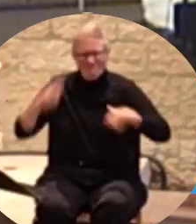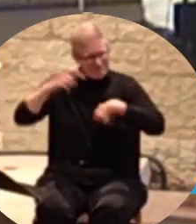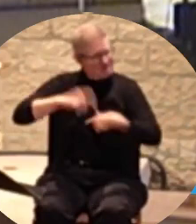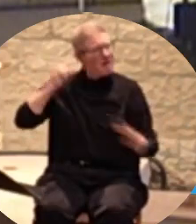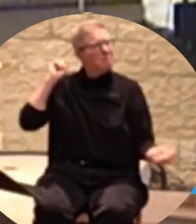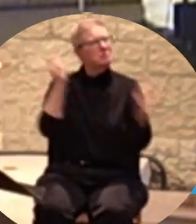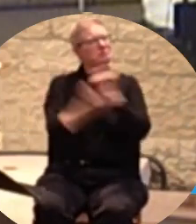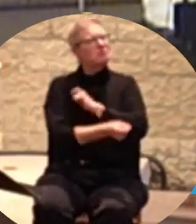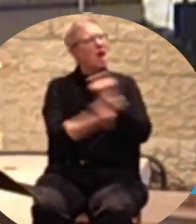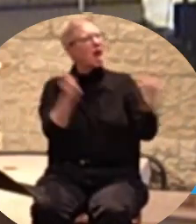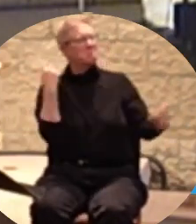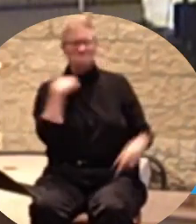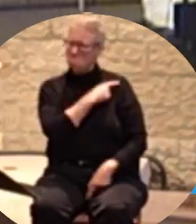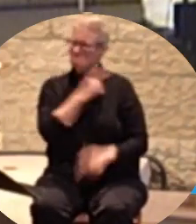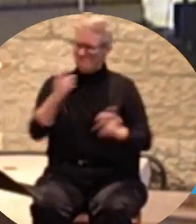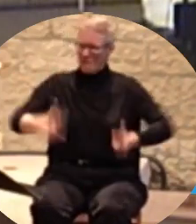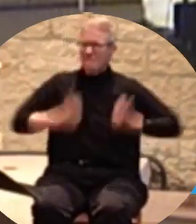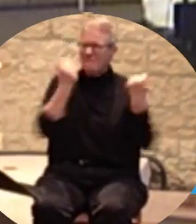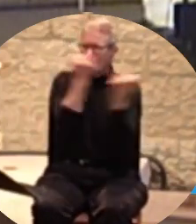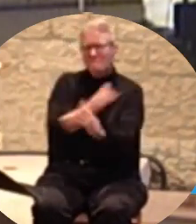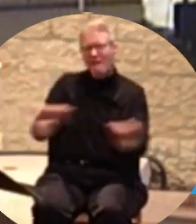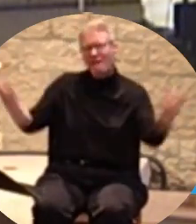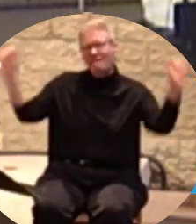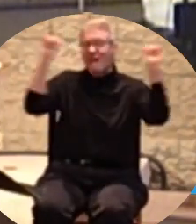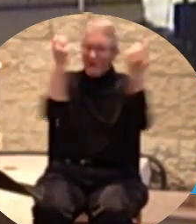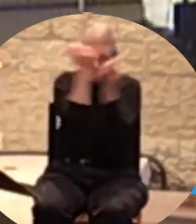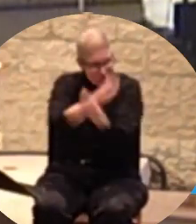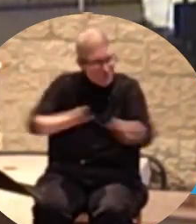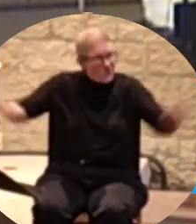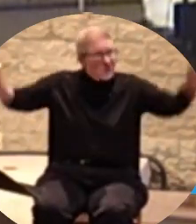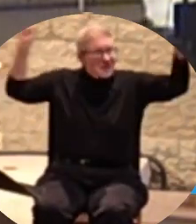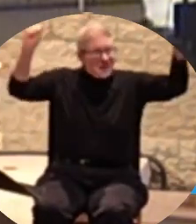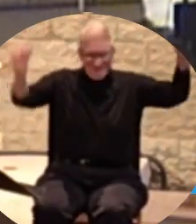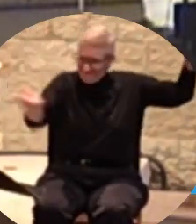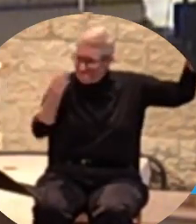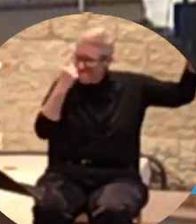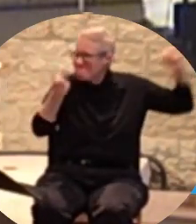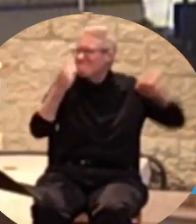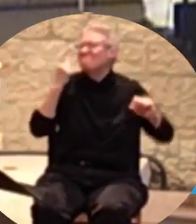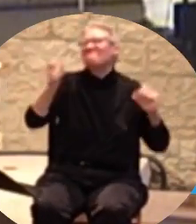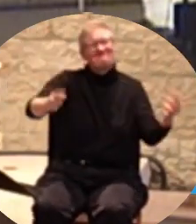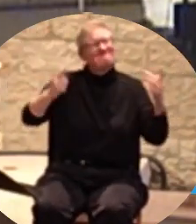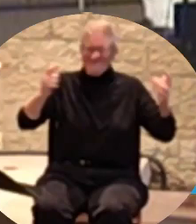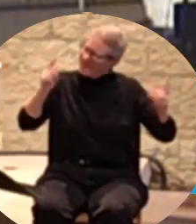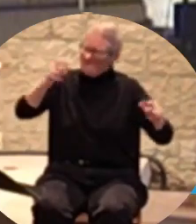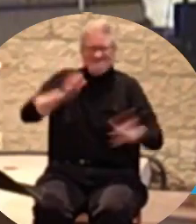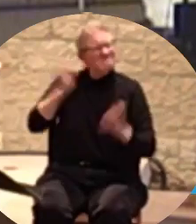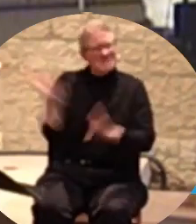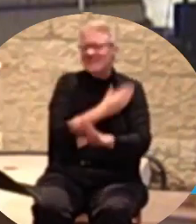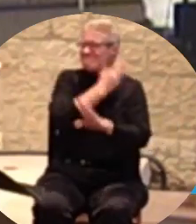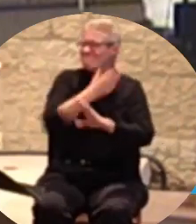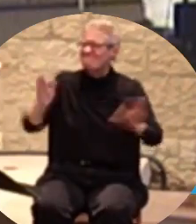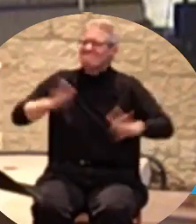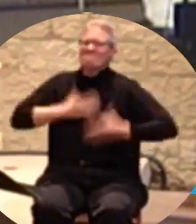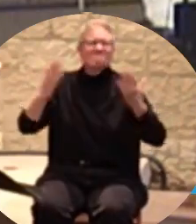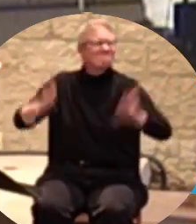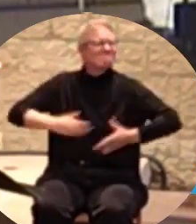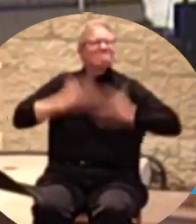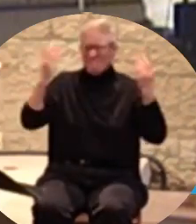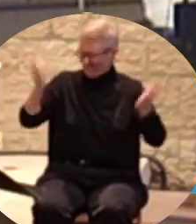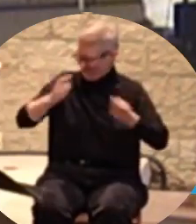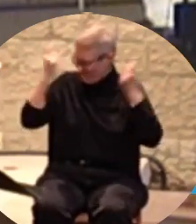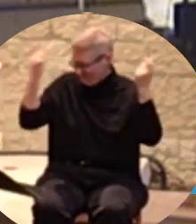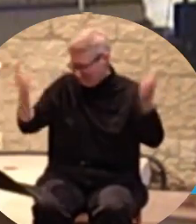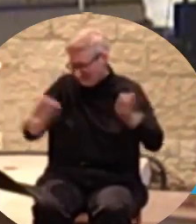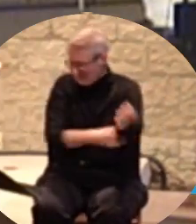so independently. Freedom, you see, has got our hearts singing so joyfully. Just look about, you